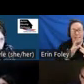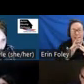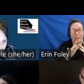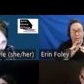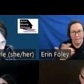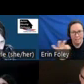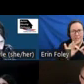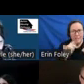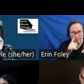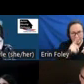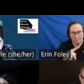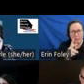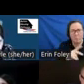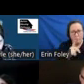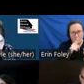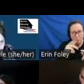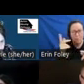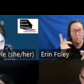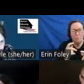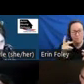benefits.